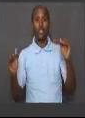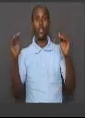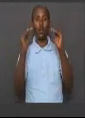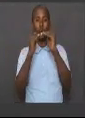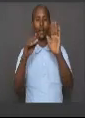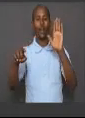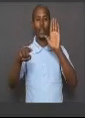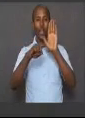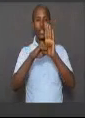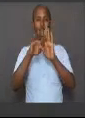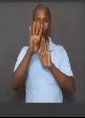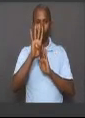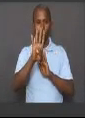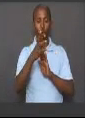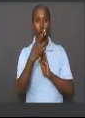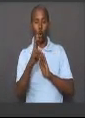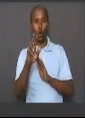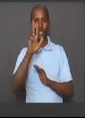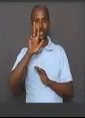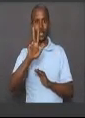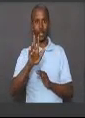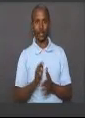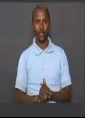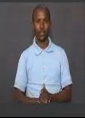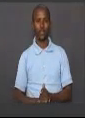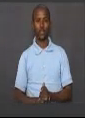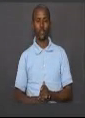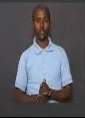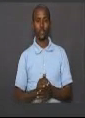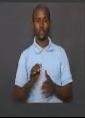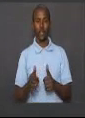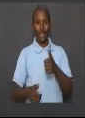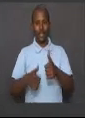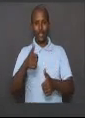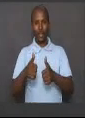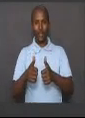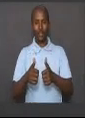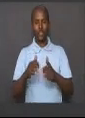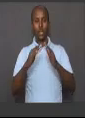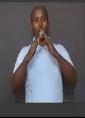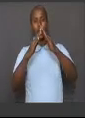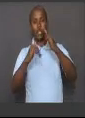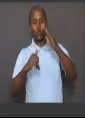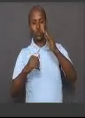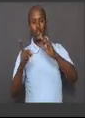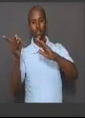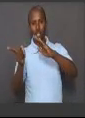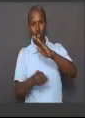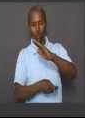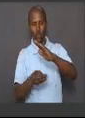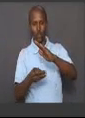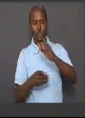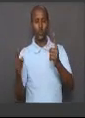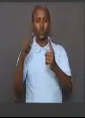equal -4 or 3, since either would reduce the denominator